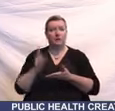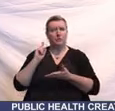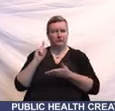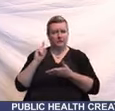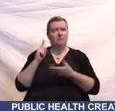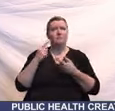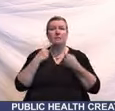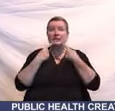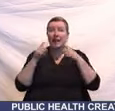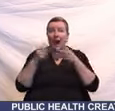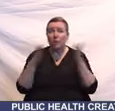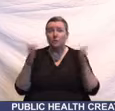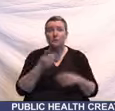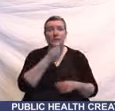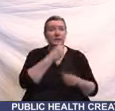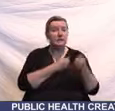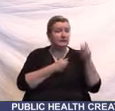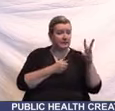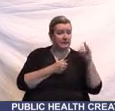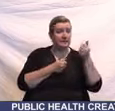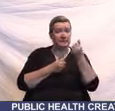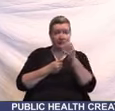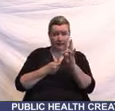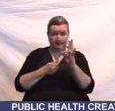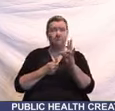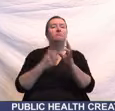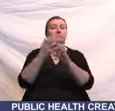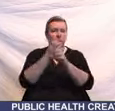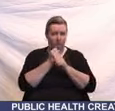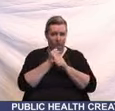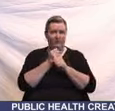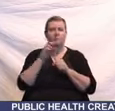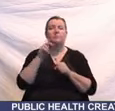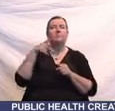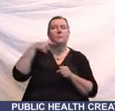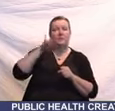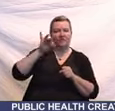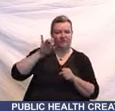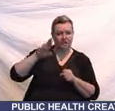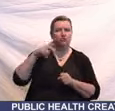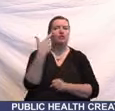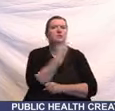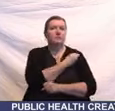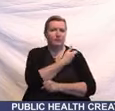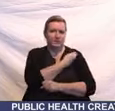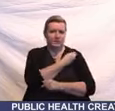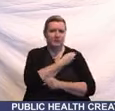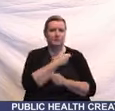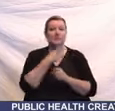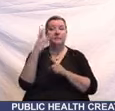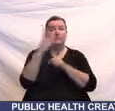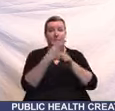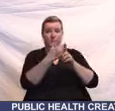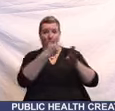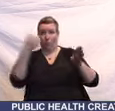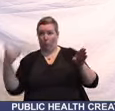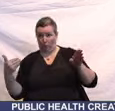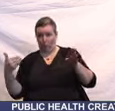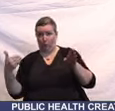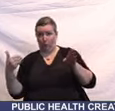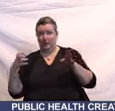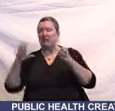16 and 17-year-olds who received the Pfizer vaccine as recently as 6 months ago are now in line for